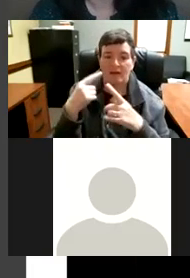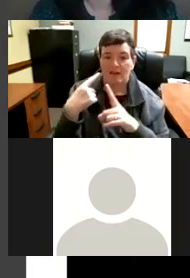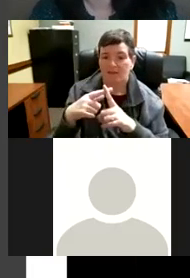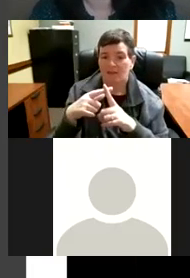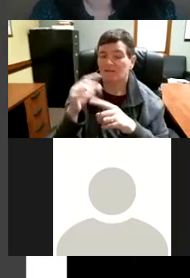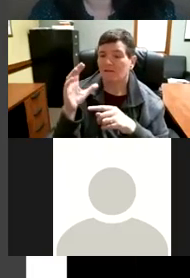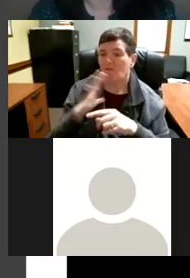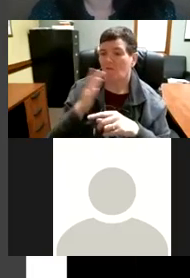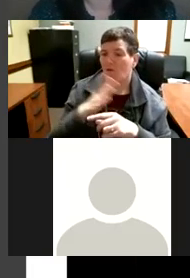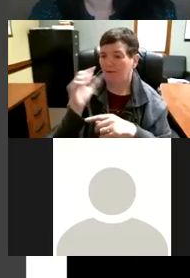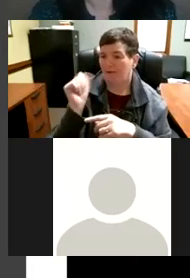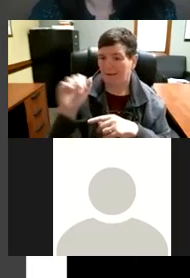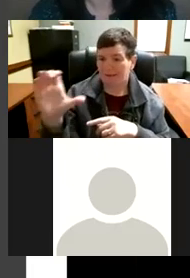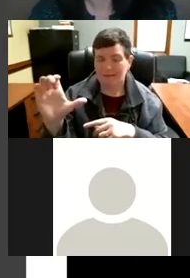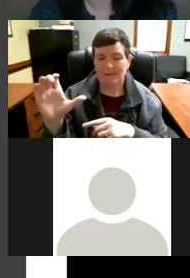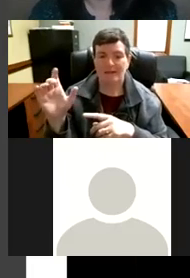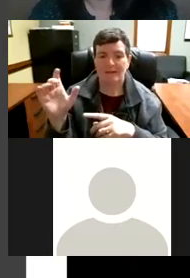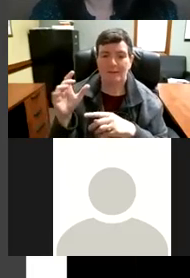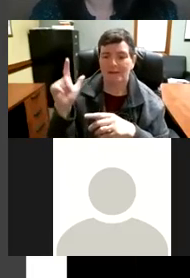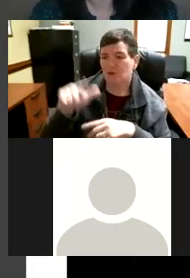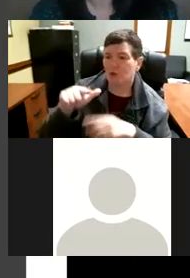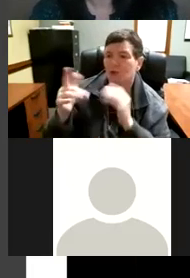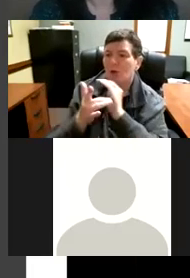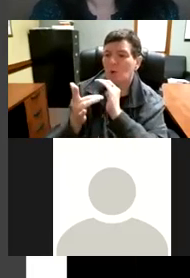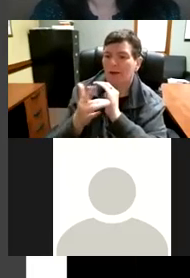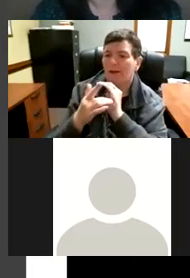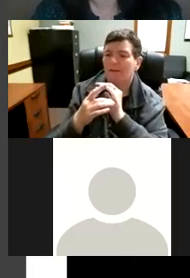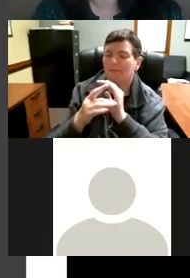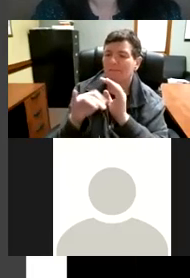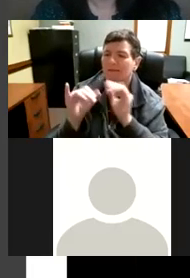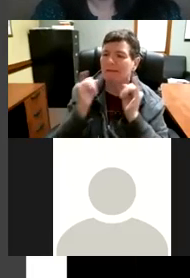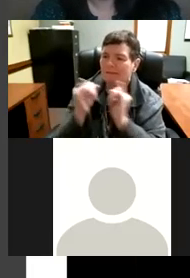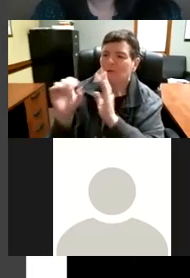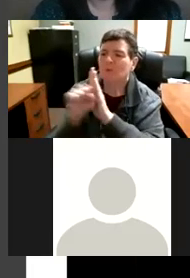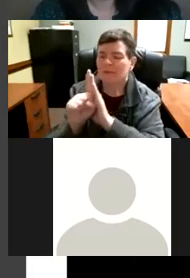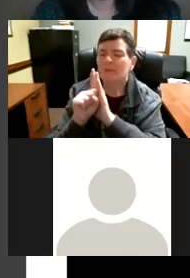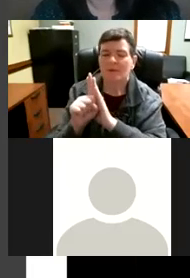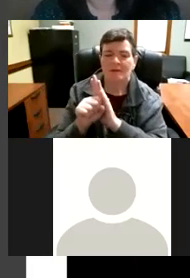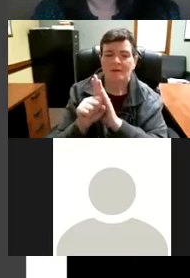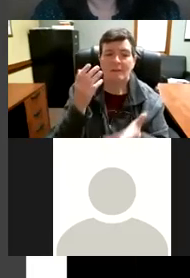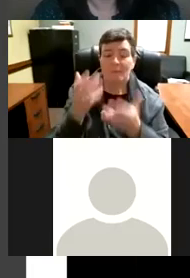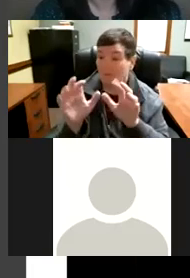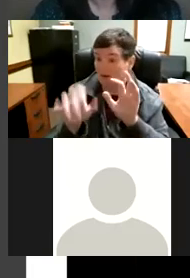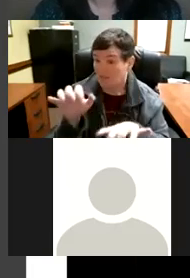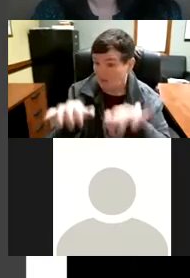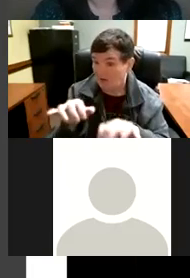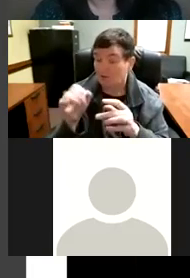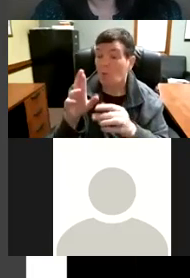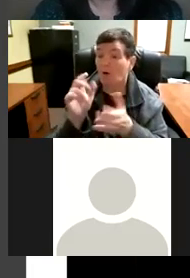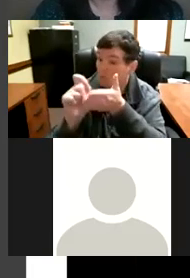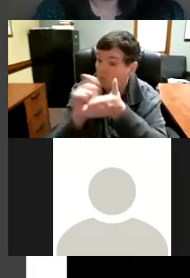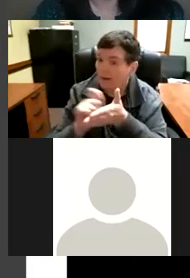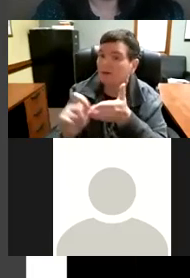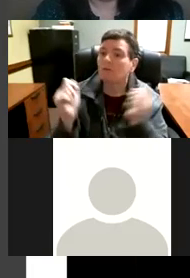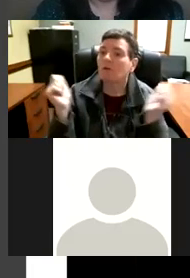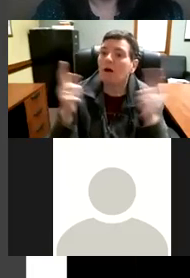low tech, could be individual symbols or boards. Also, typing to communicate or writing. These are all